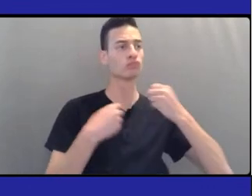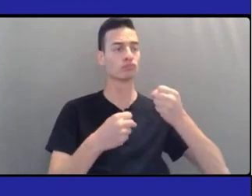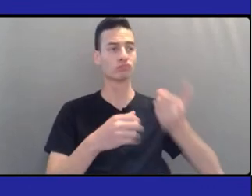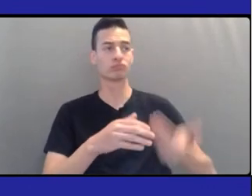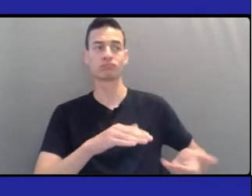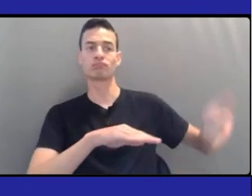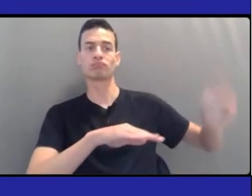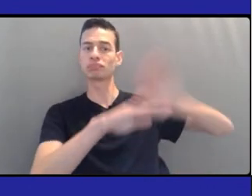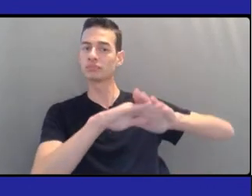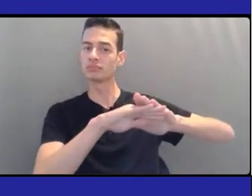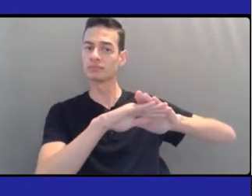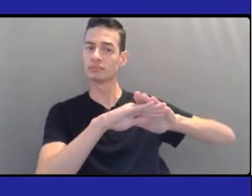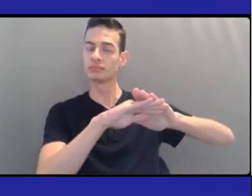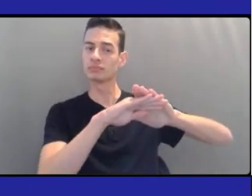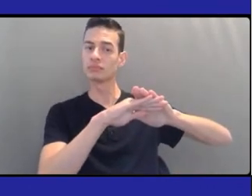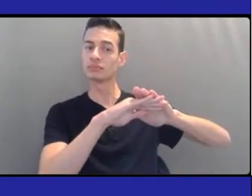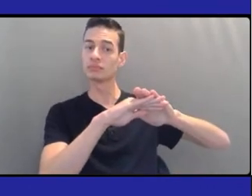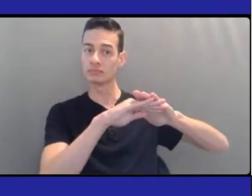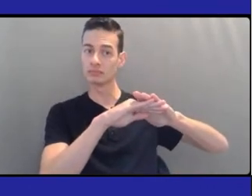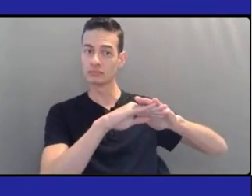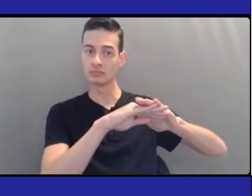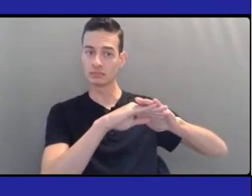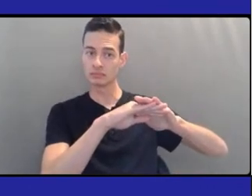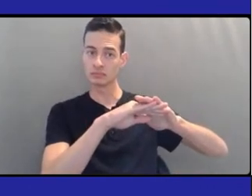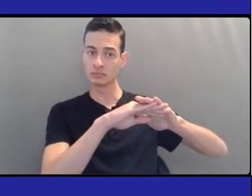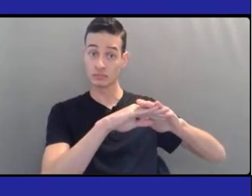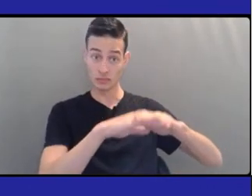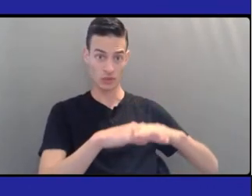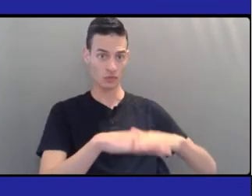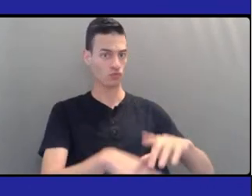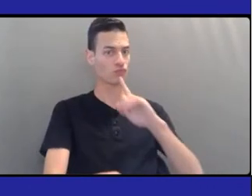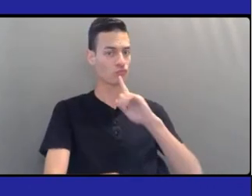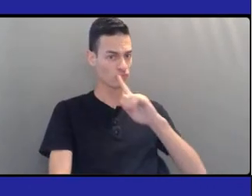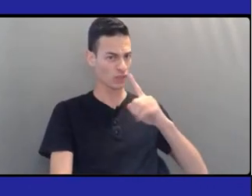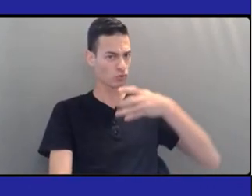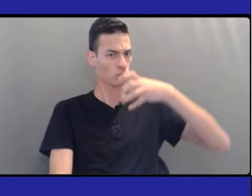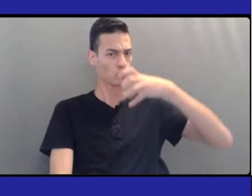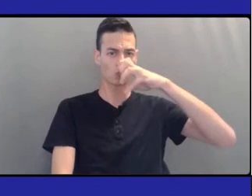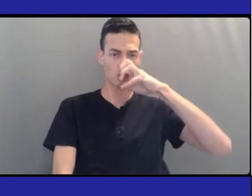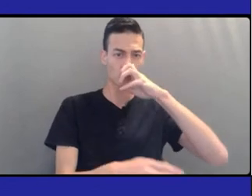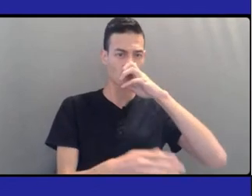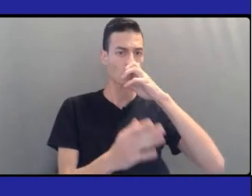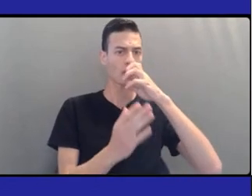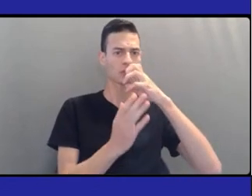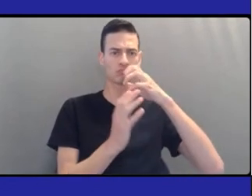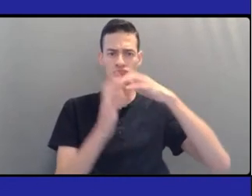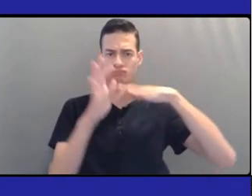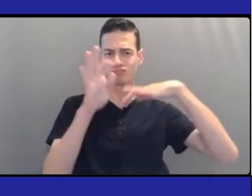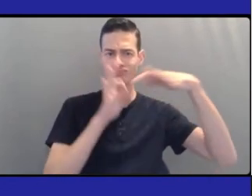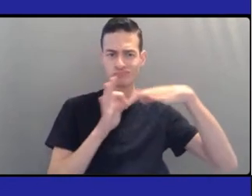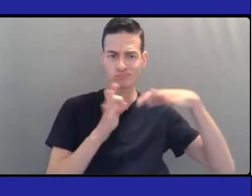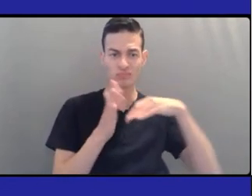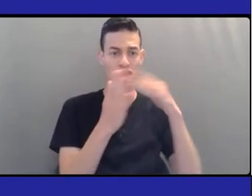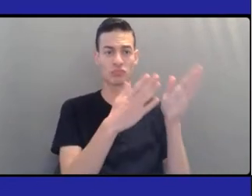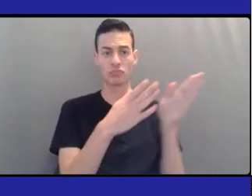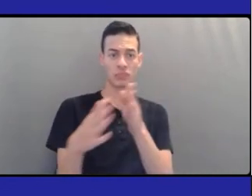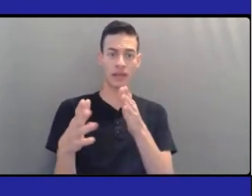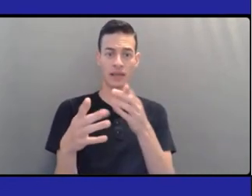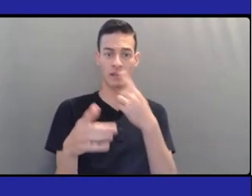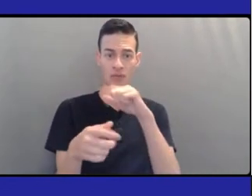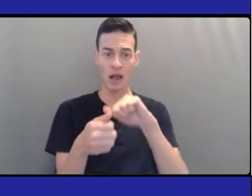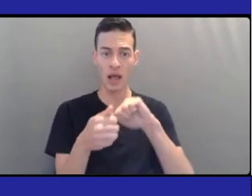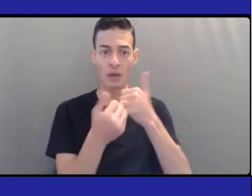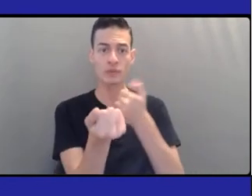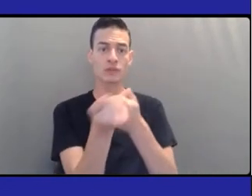strong detailed contingency plans, provided end-to-end supply and management in all of our patient